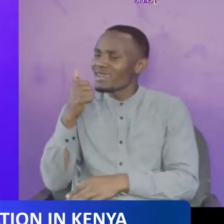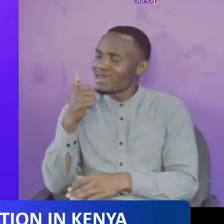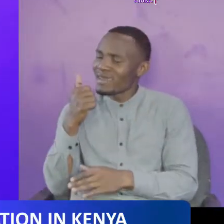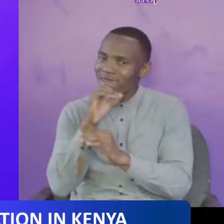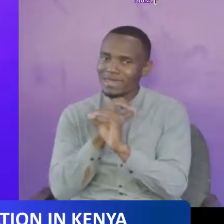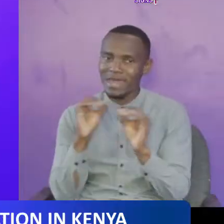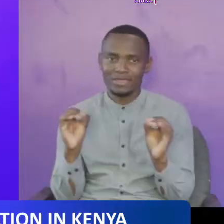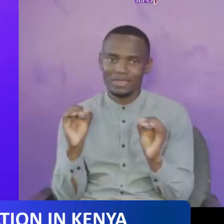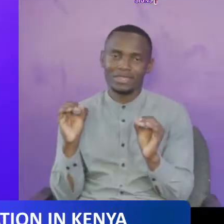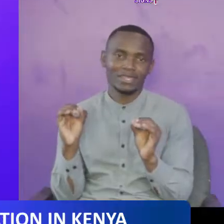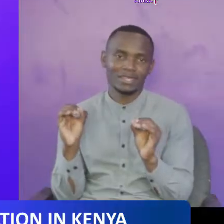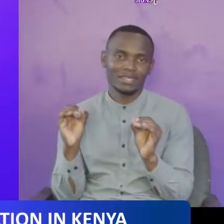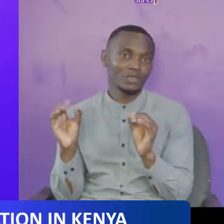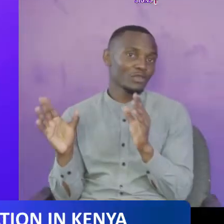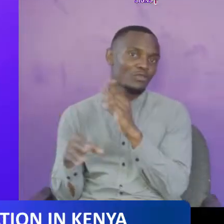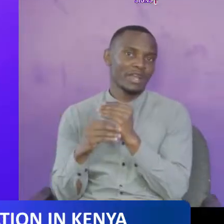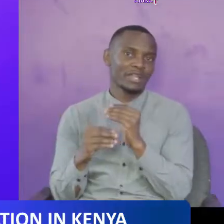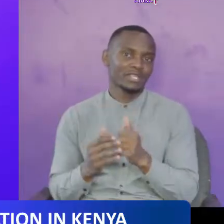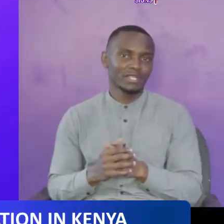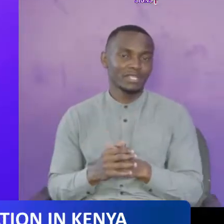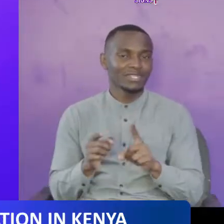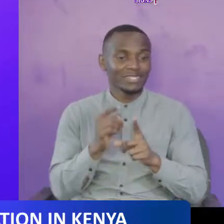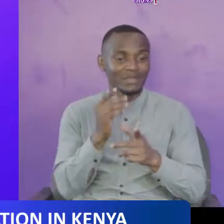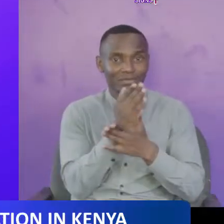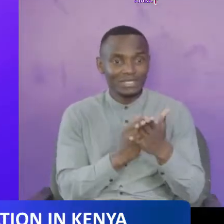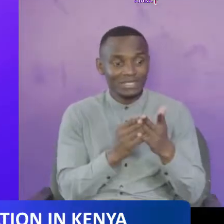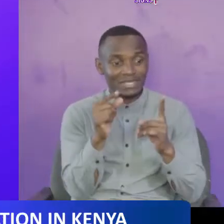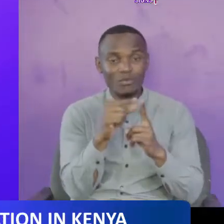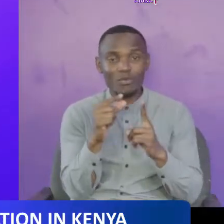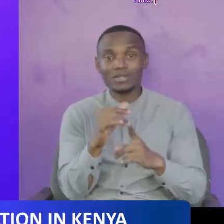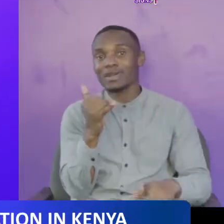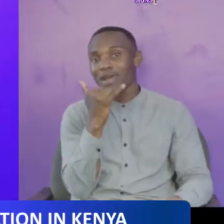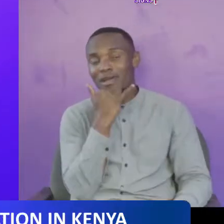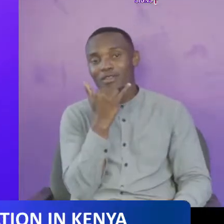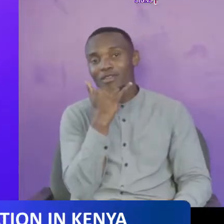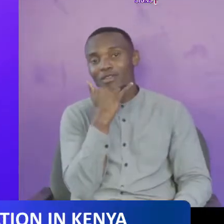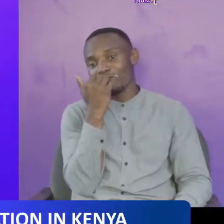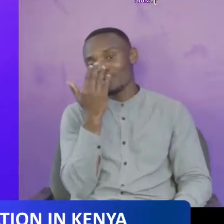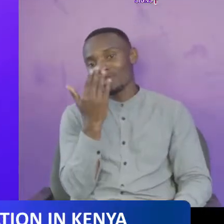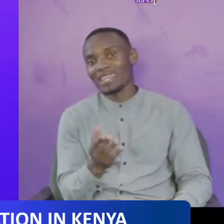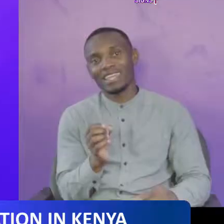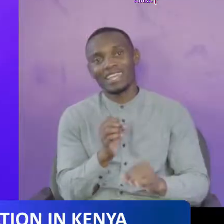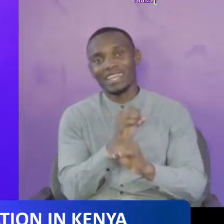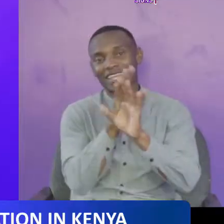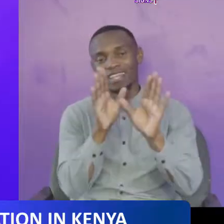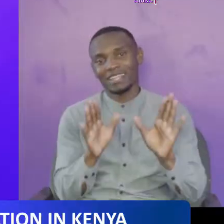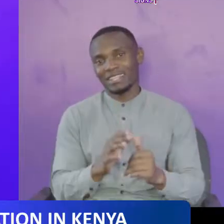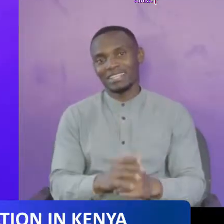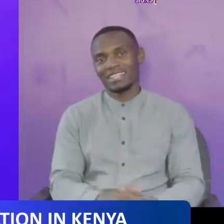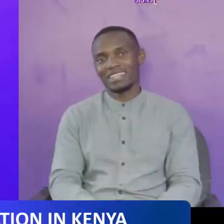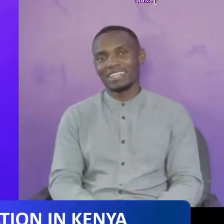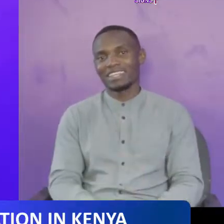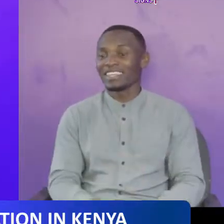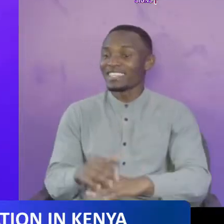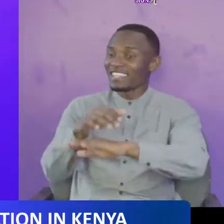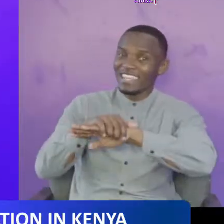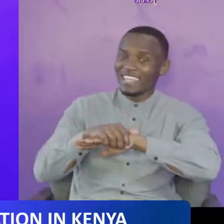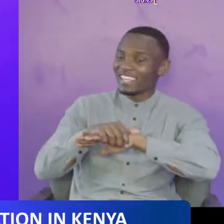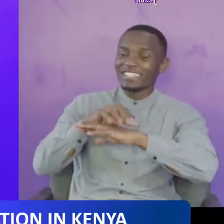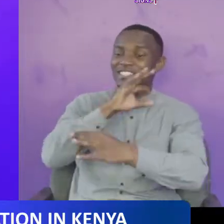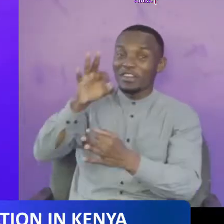person did not go through it, some words there are errors. not, they're so obvious that you didn't. The English is so not good for exactly. Them. It's too perfect.